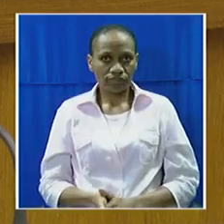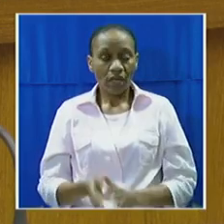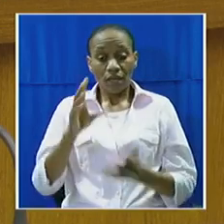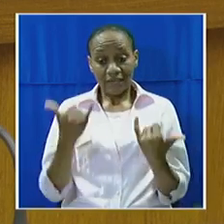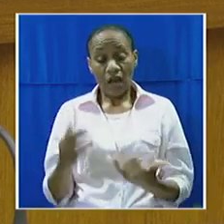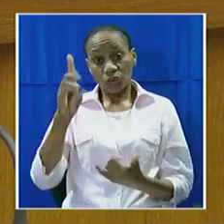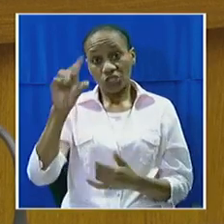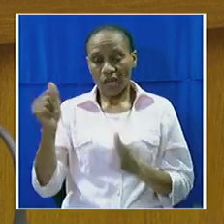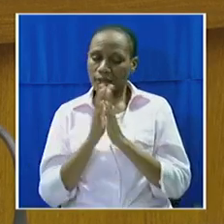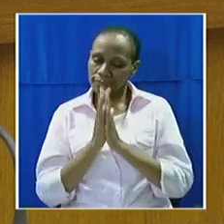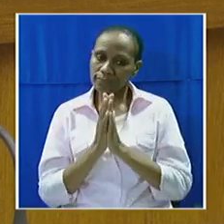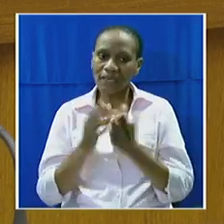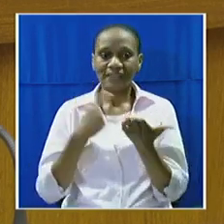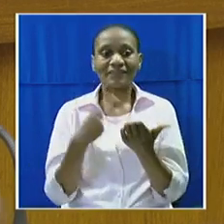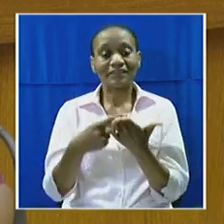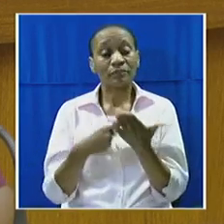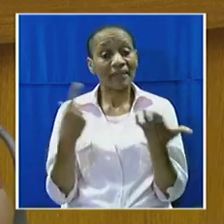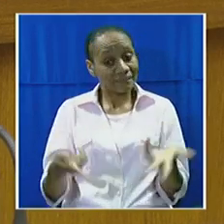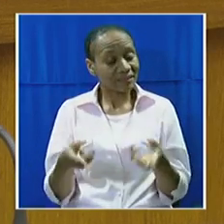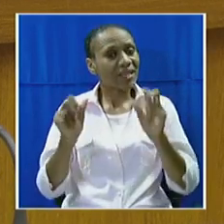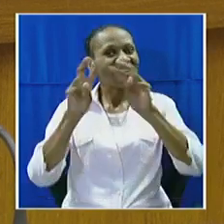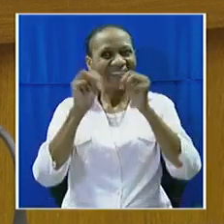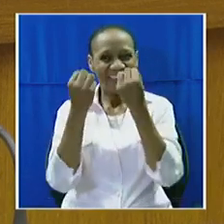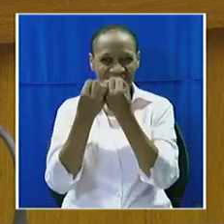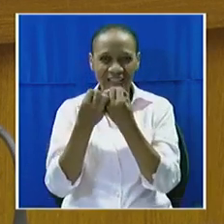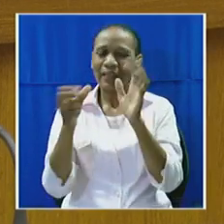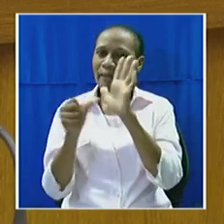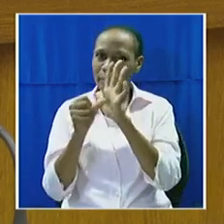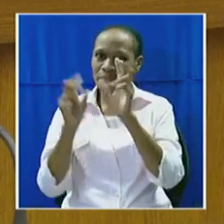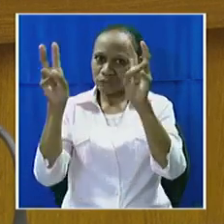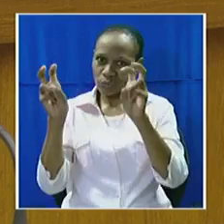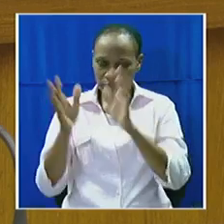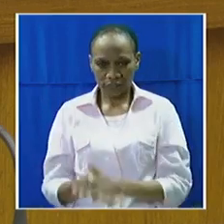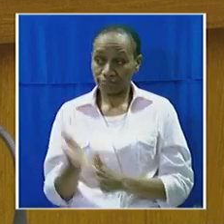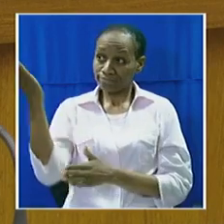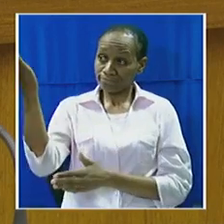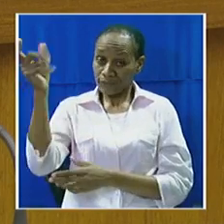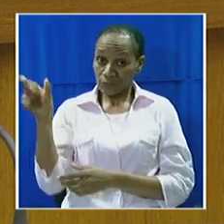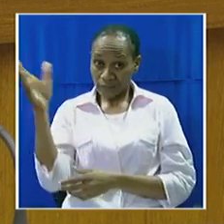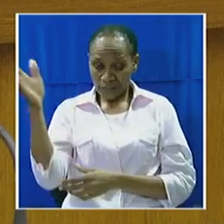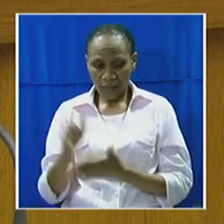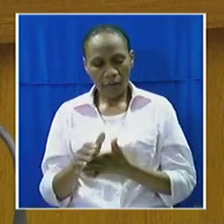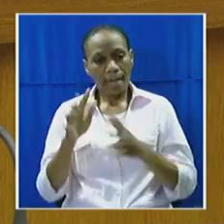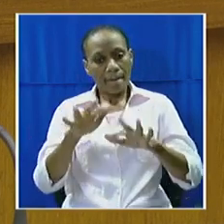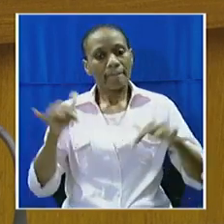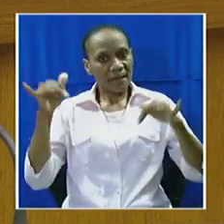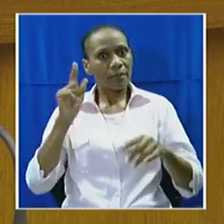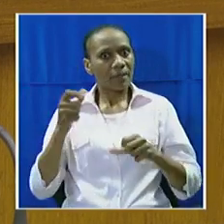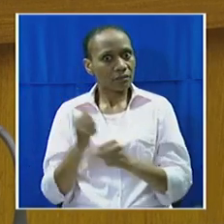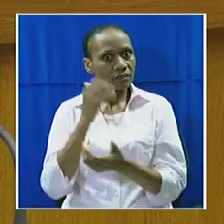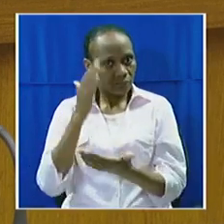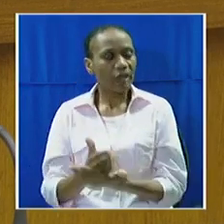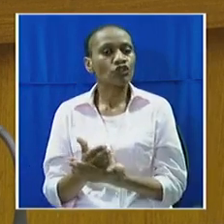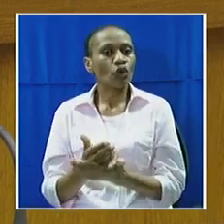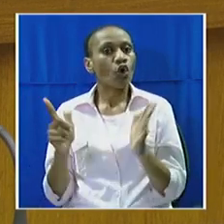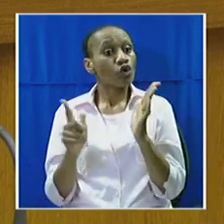DA has called for this debate of national importance. Deputy Speaker, Parliament needs to assert itself as the main